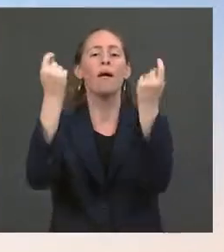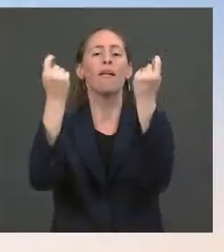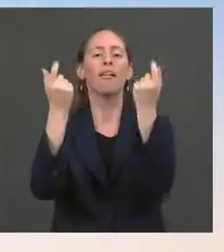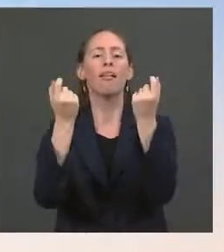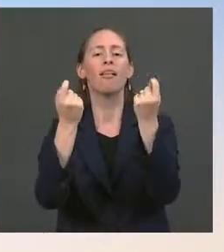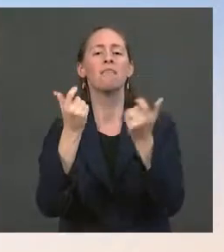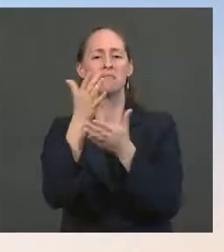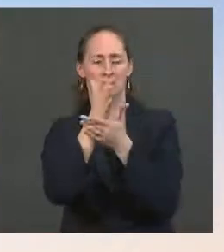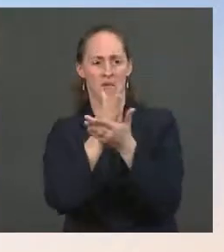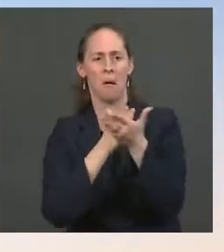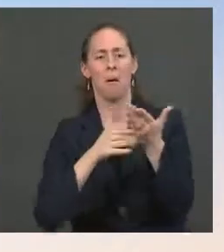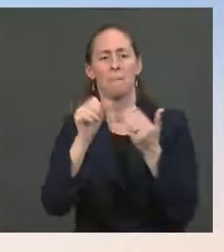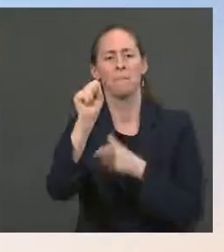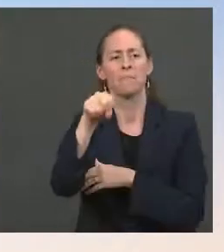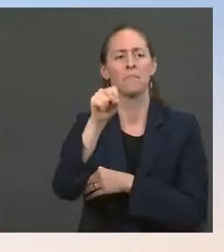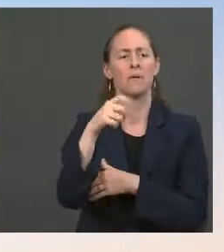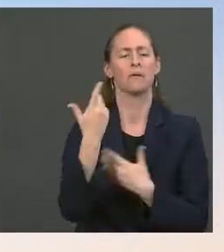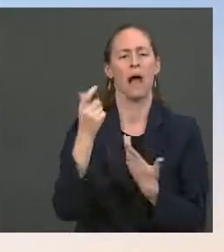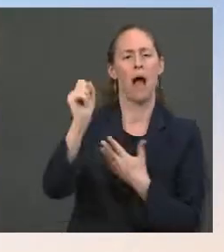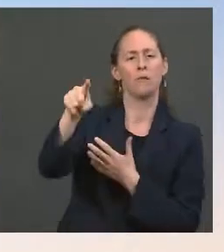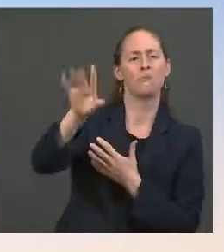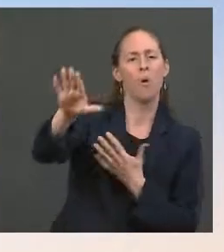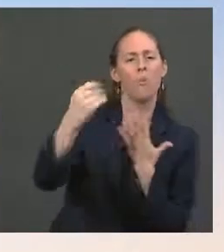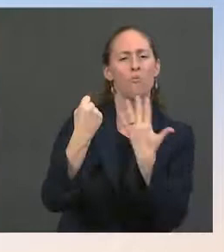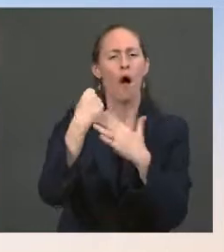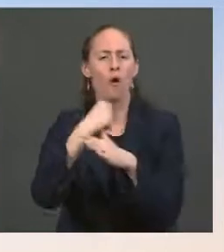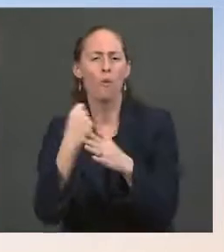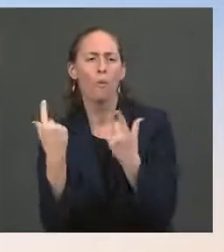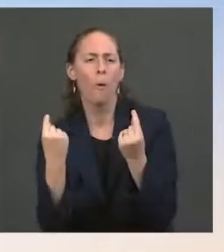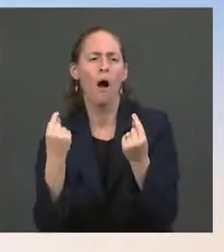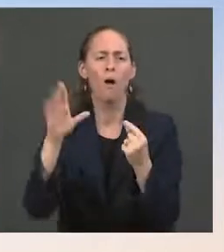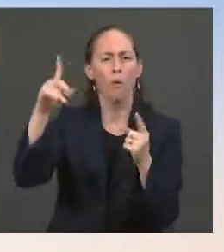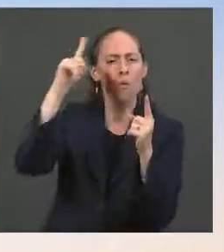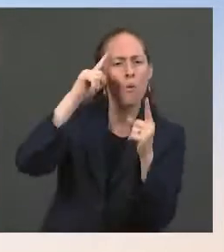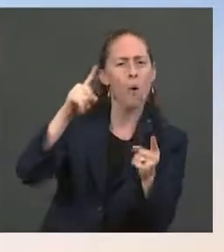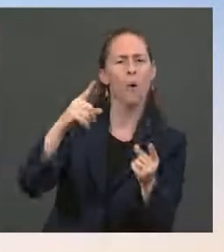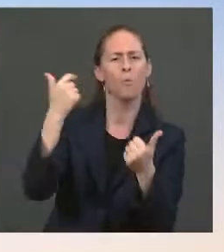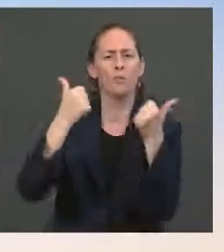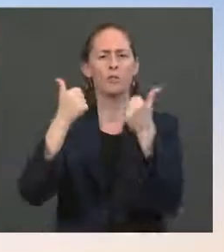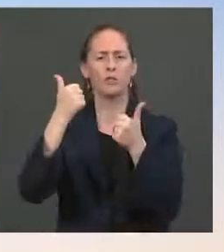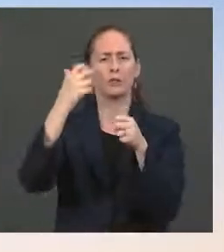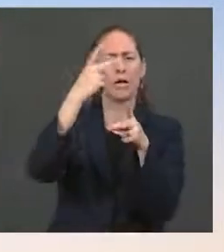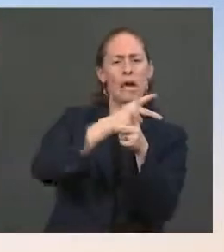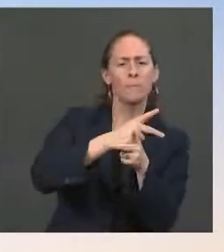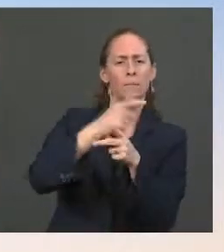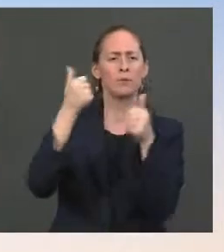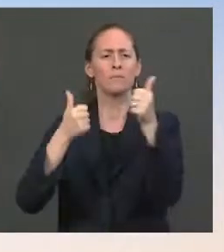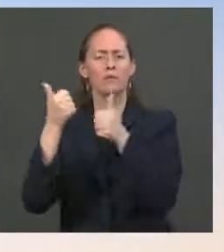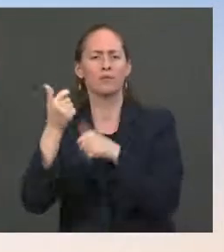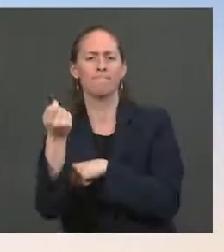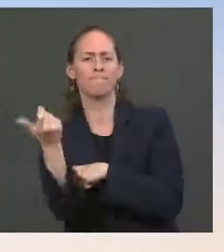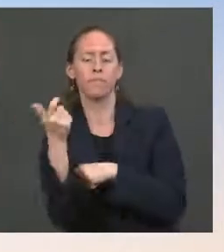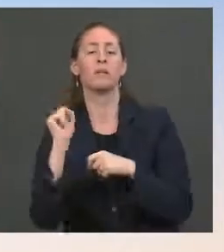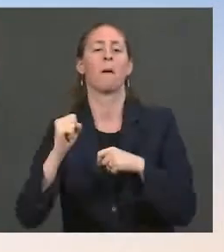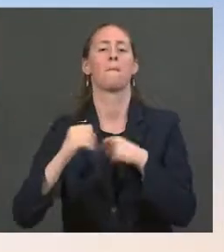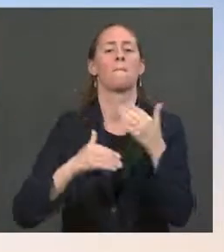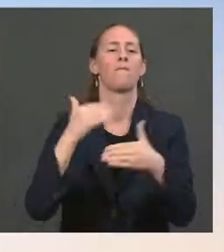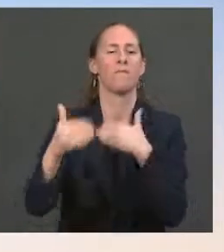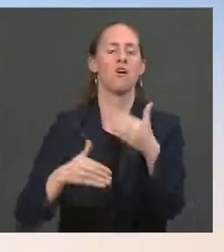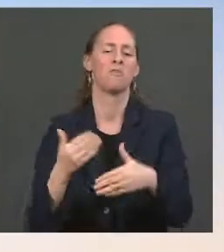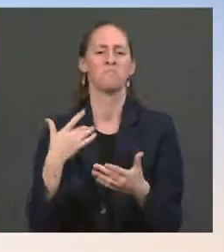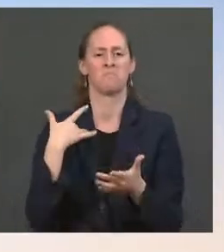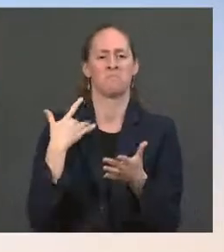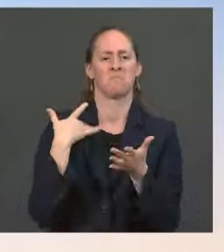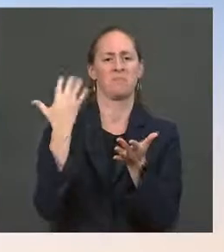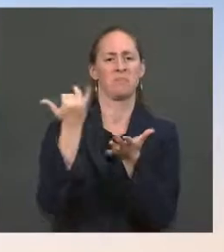their priorities are, what their bottom lines are, so he can play a constructive role in moving things forward. I would expect that later this week he'll have probably another